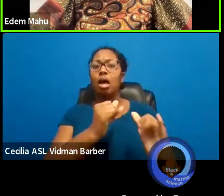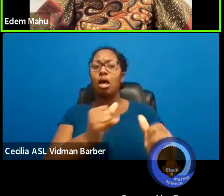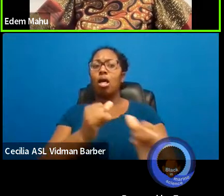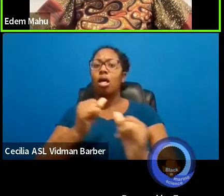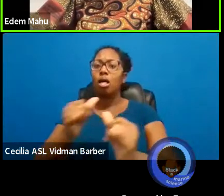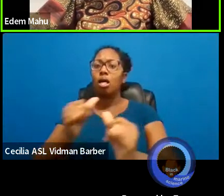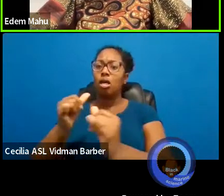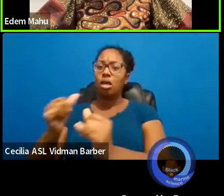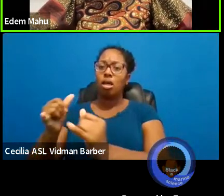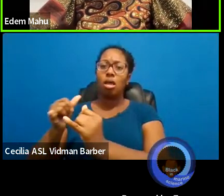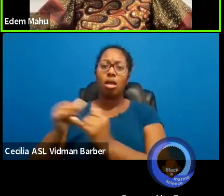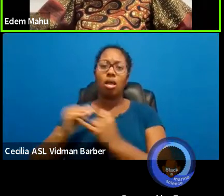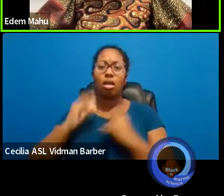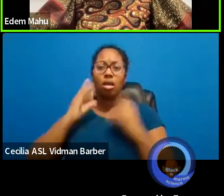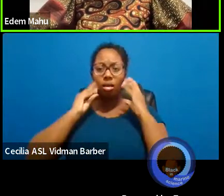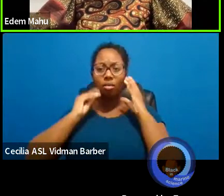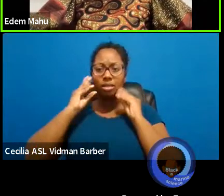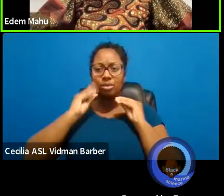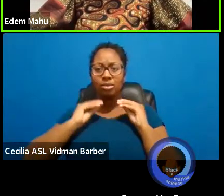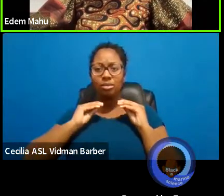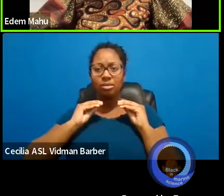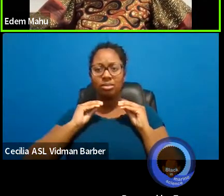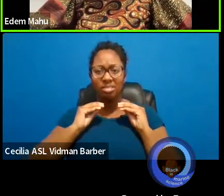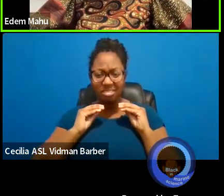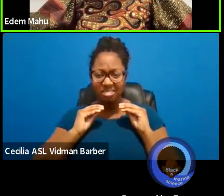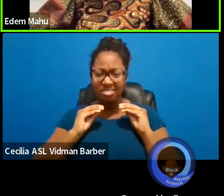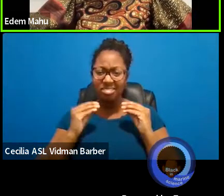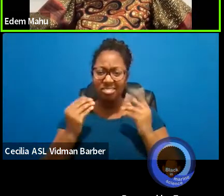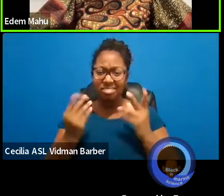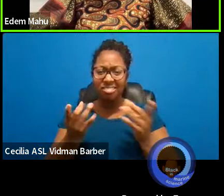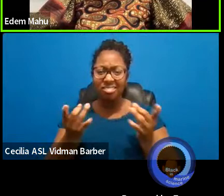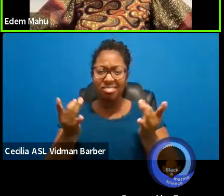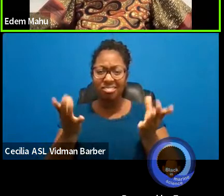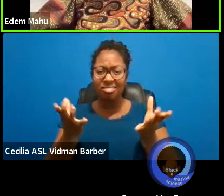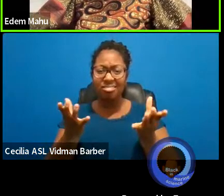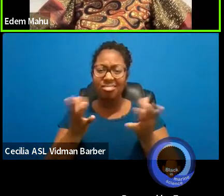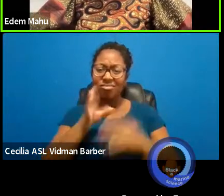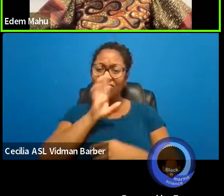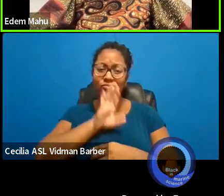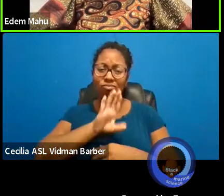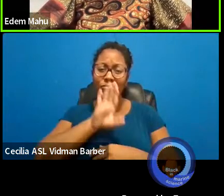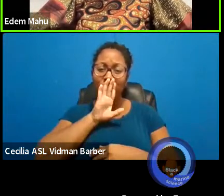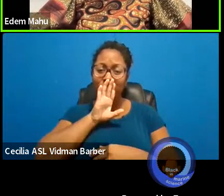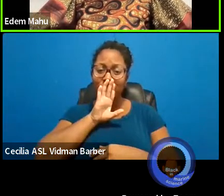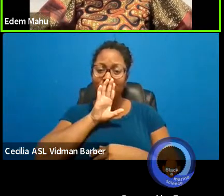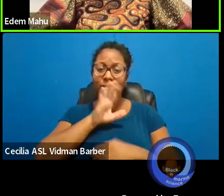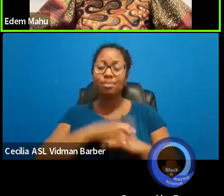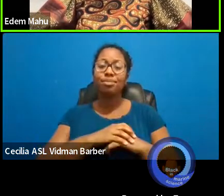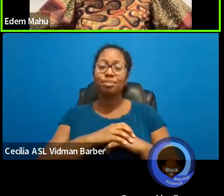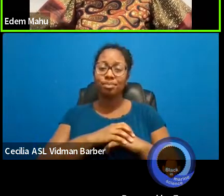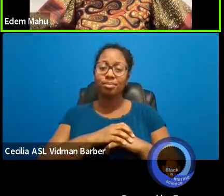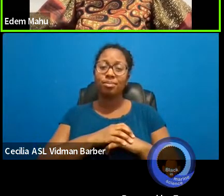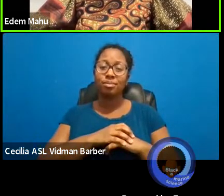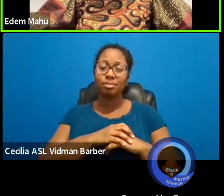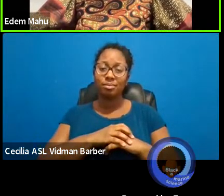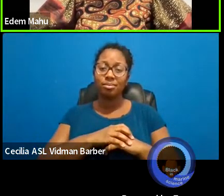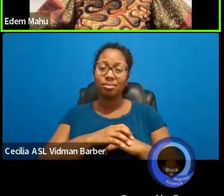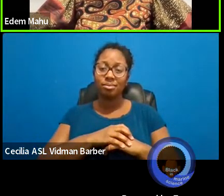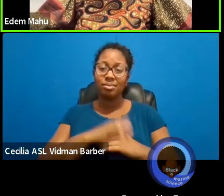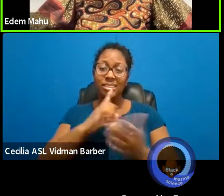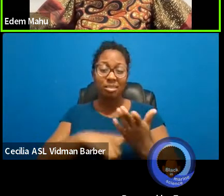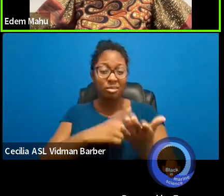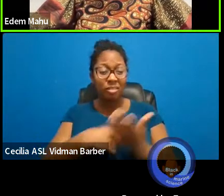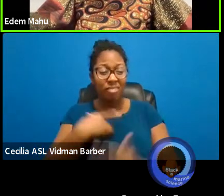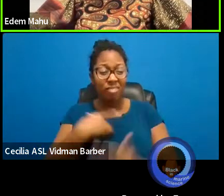similar experiences. And it's kind of, frustrating. And sometimes you feel like it's